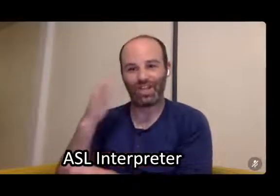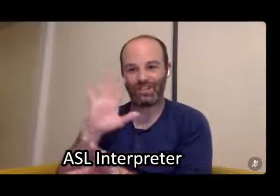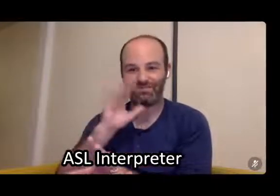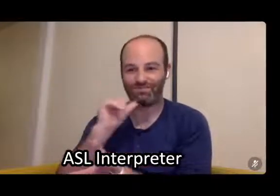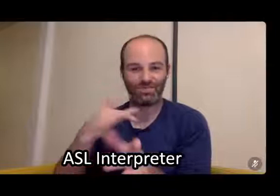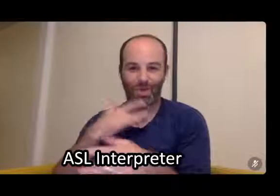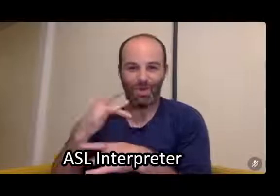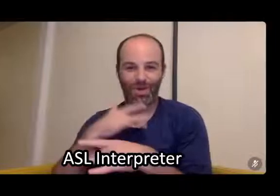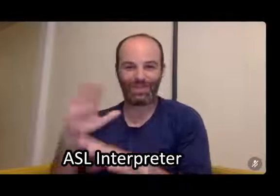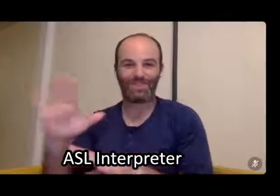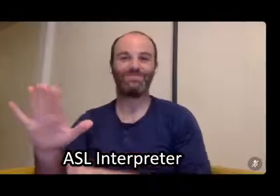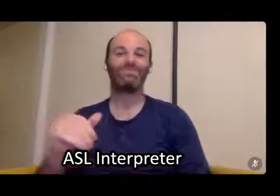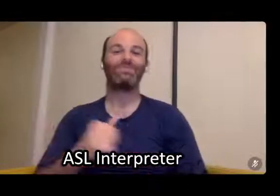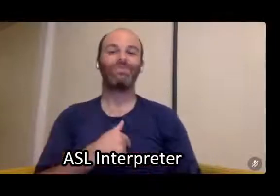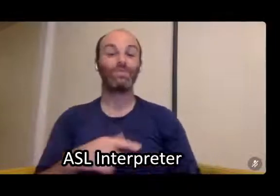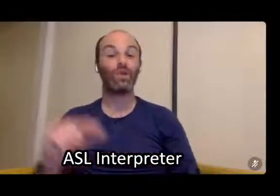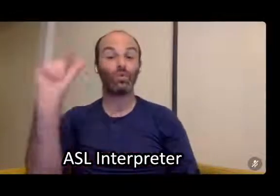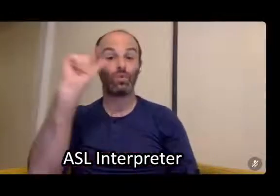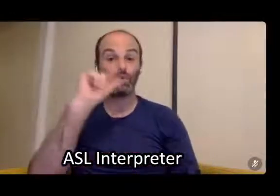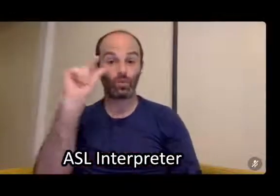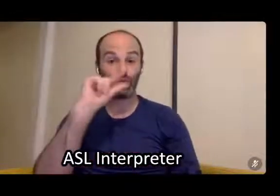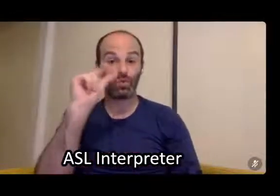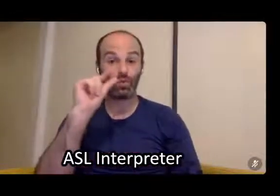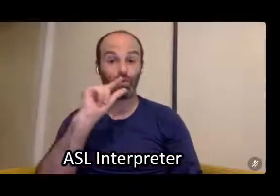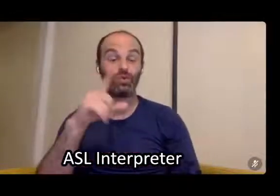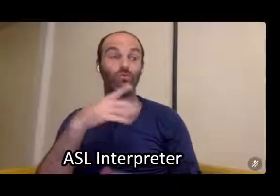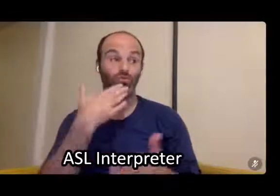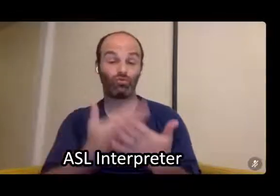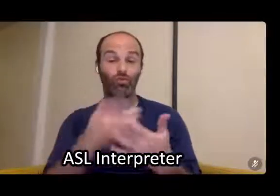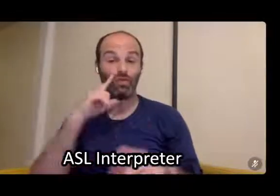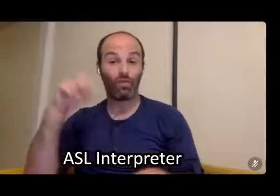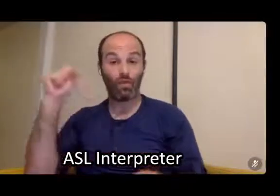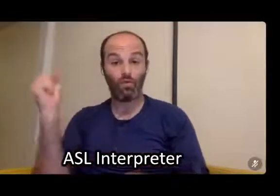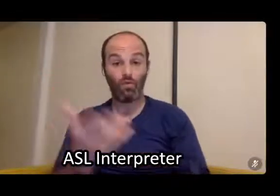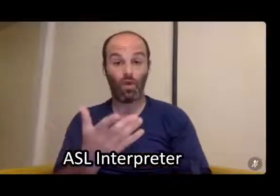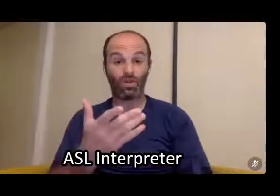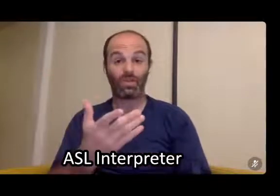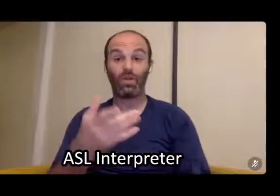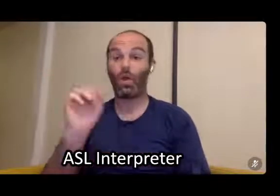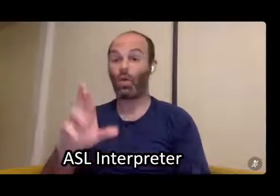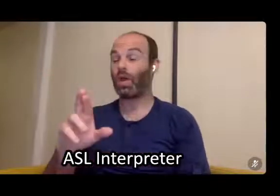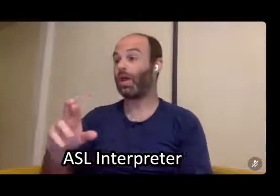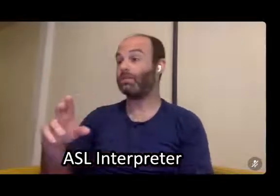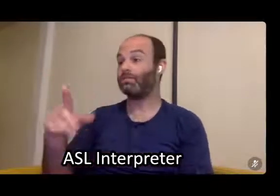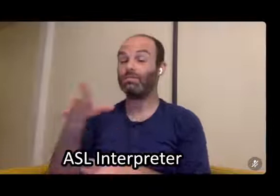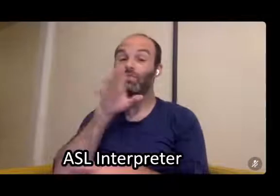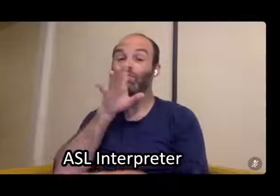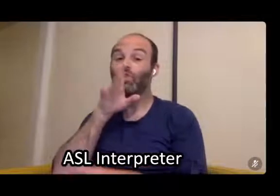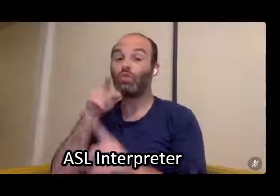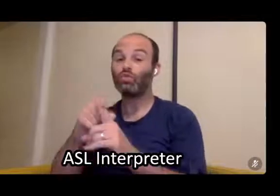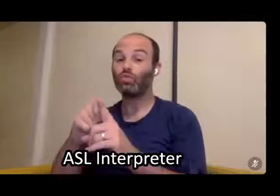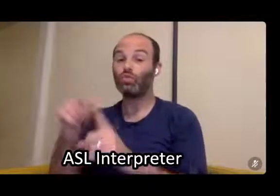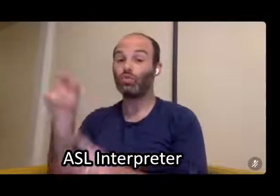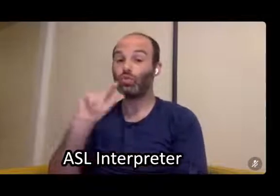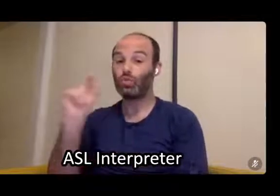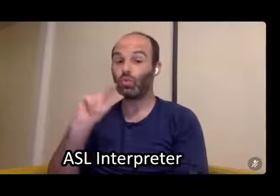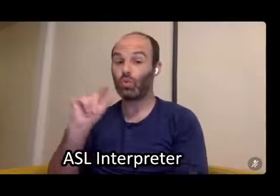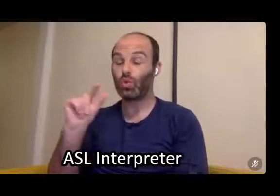Google is fantastic for rolling dice. How do you roll a dice? Let's do it right now. Okay, Google, volume 80%.